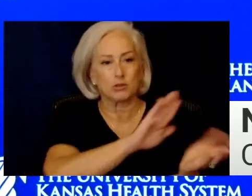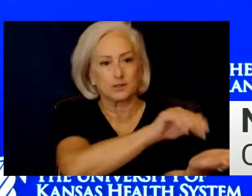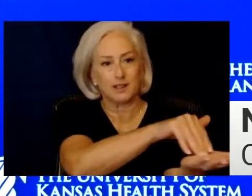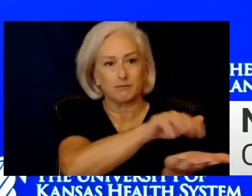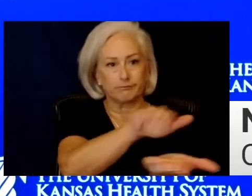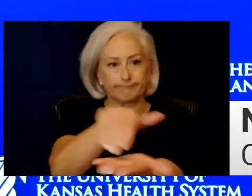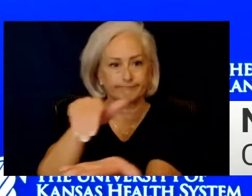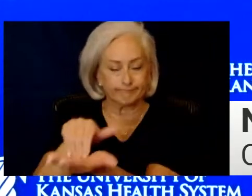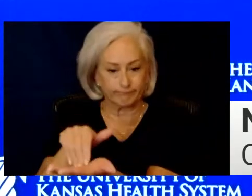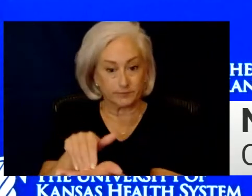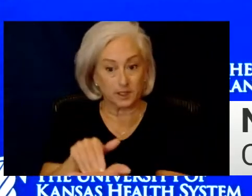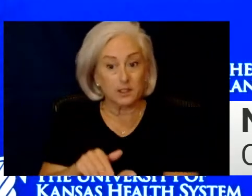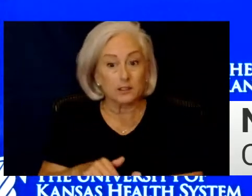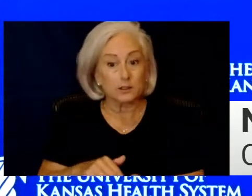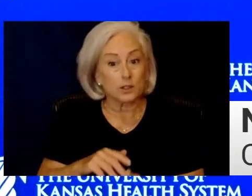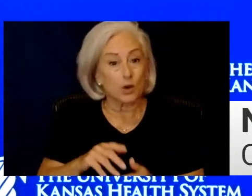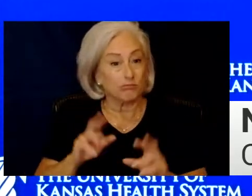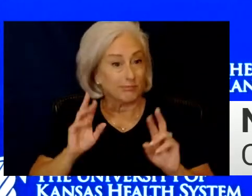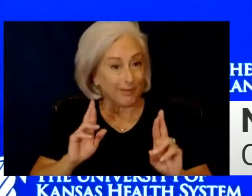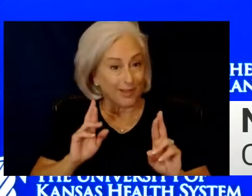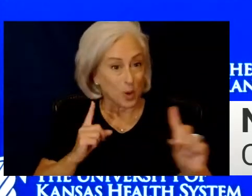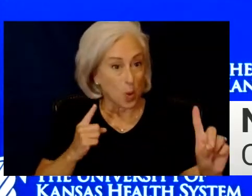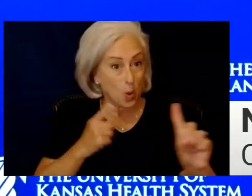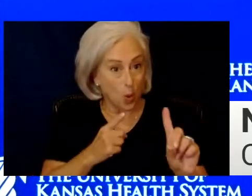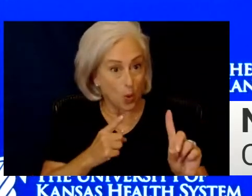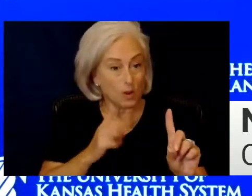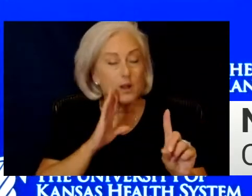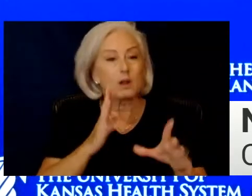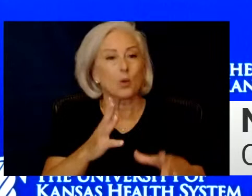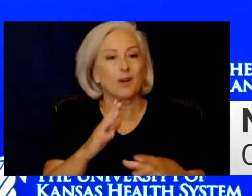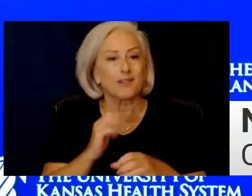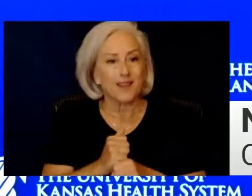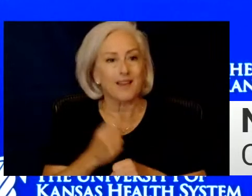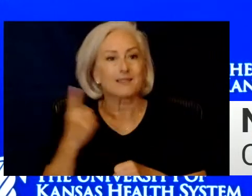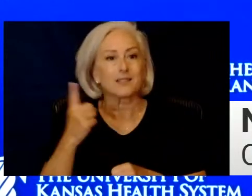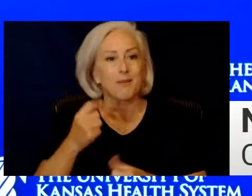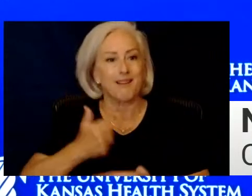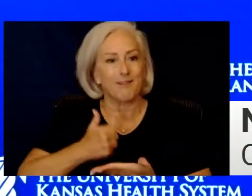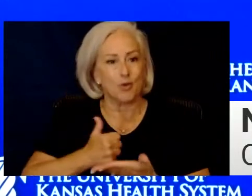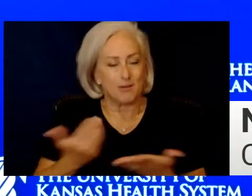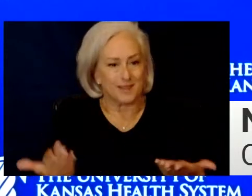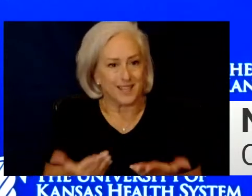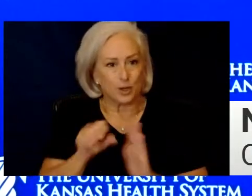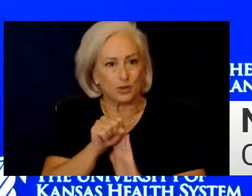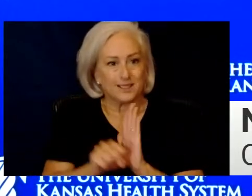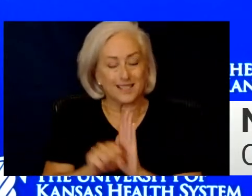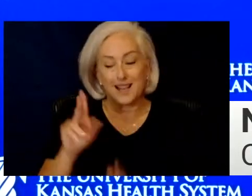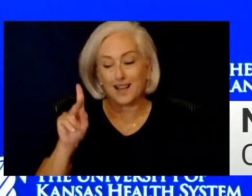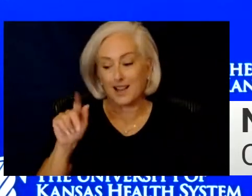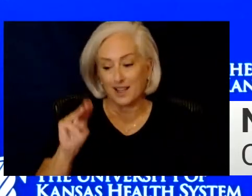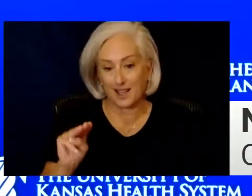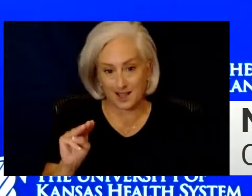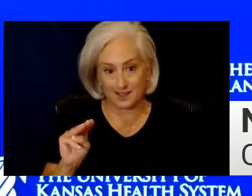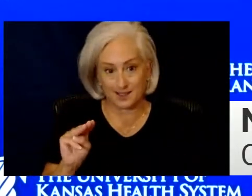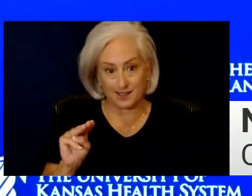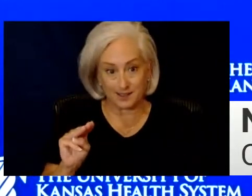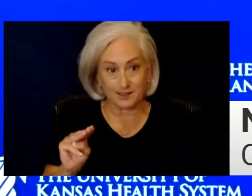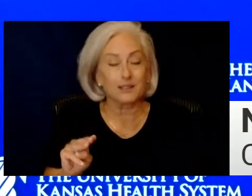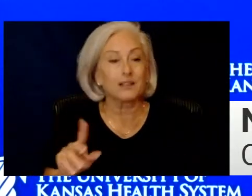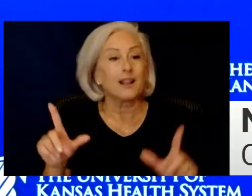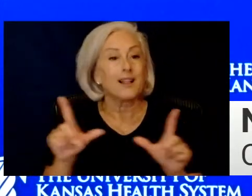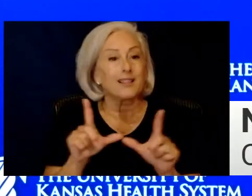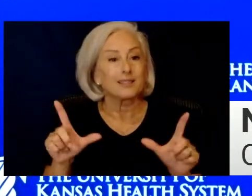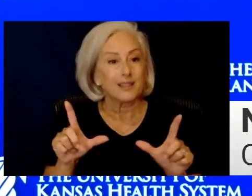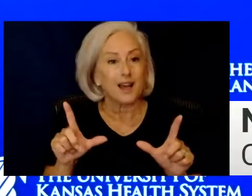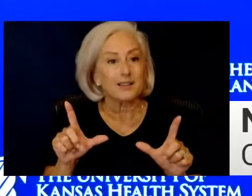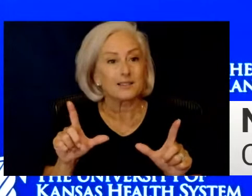a clinician in the state of Kansas who is going to be able to, these are licensed master's level therapists who are specialized in this